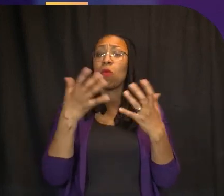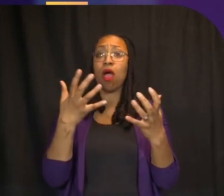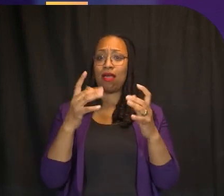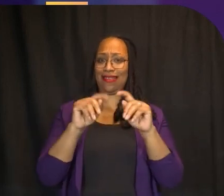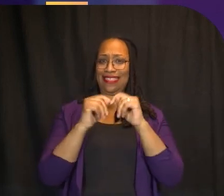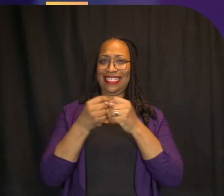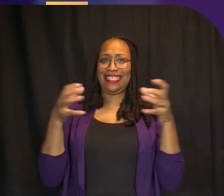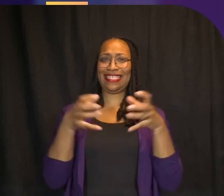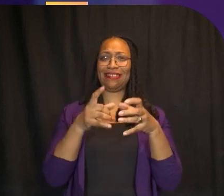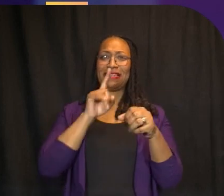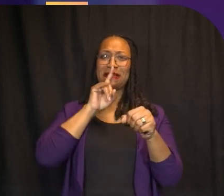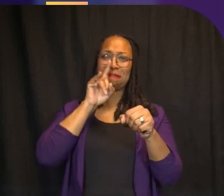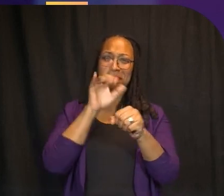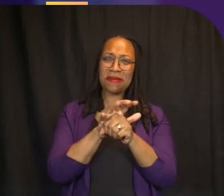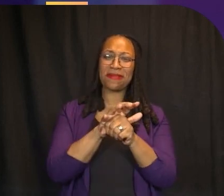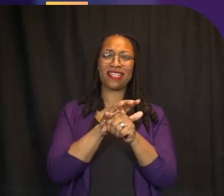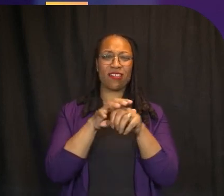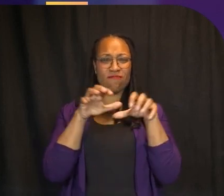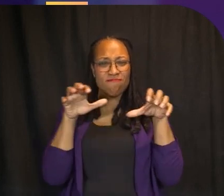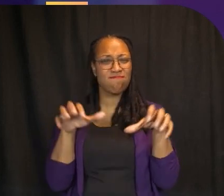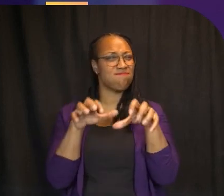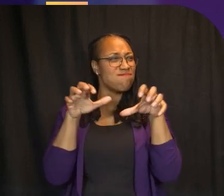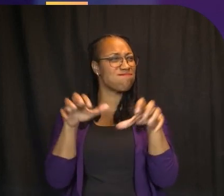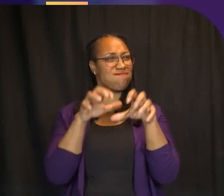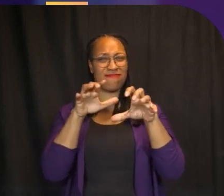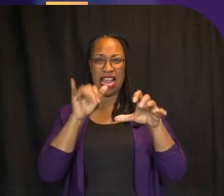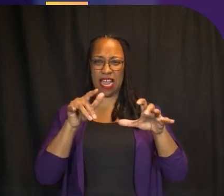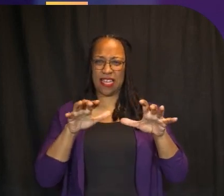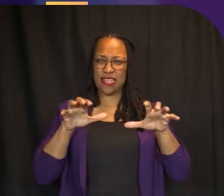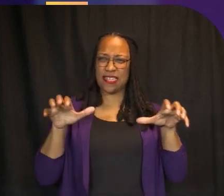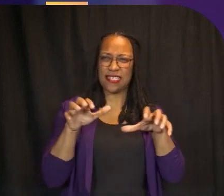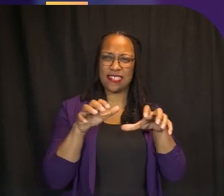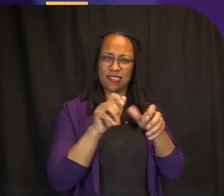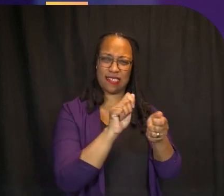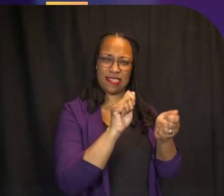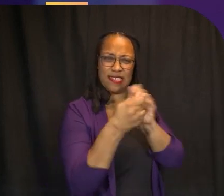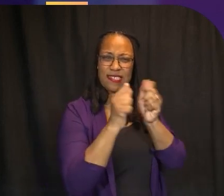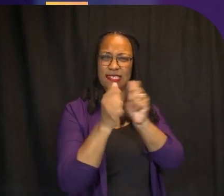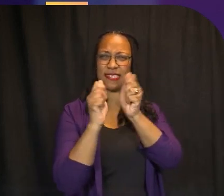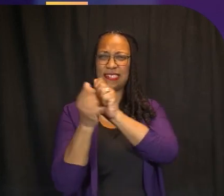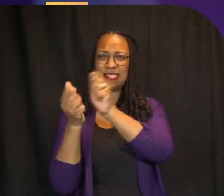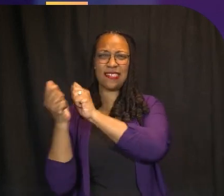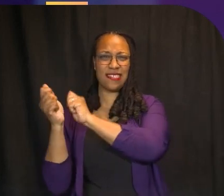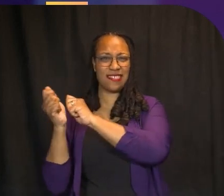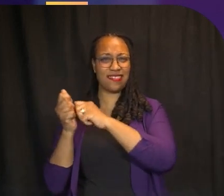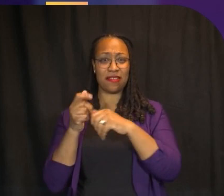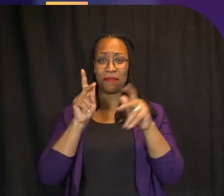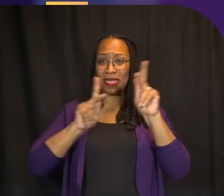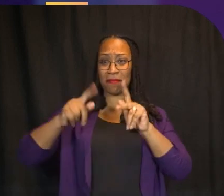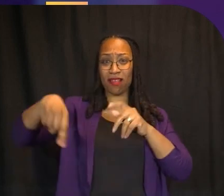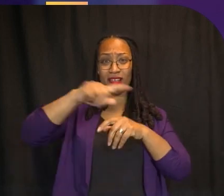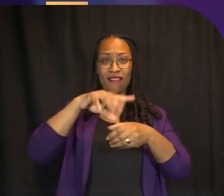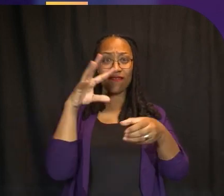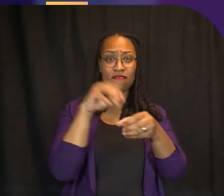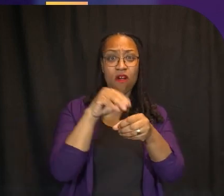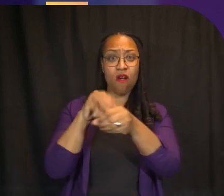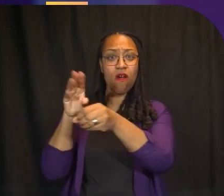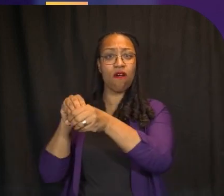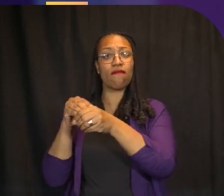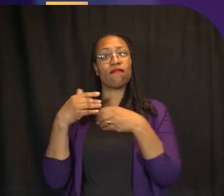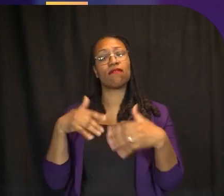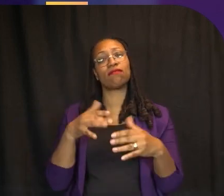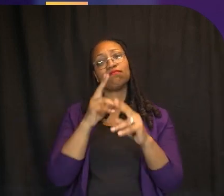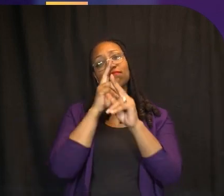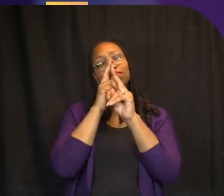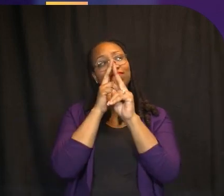catalyze towards the full inclusion of people with disabilities. Now, I know it takes a village, so I want to